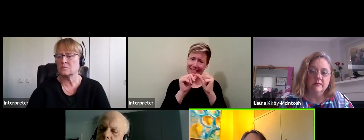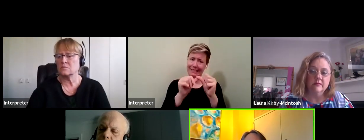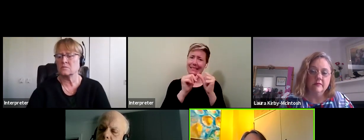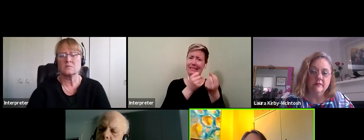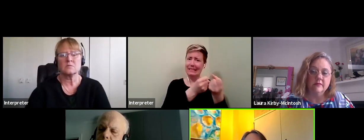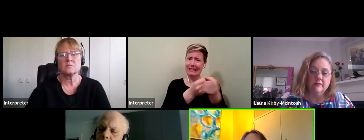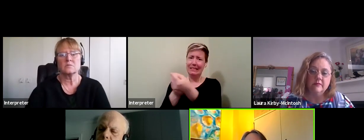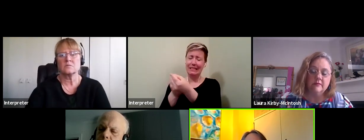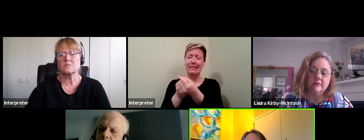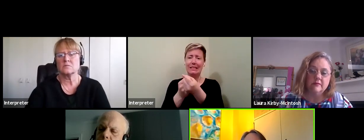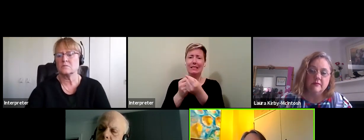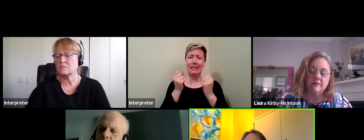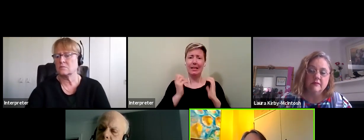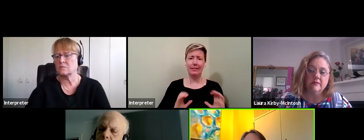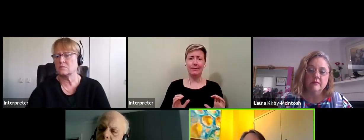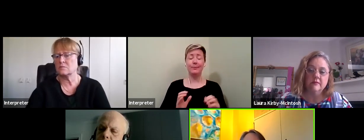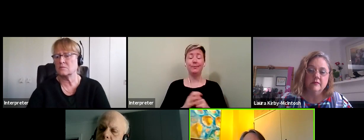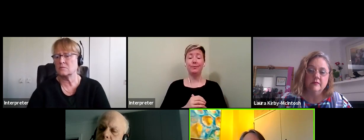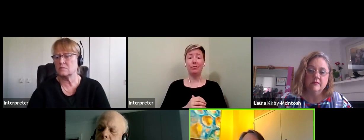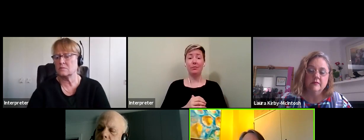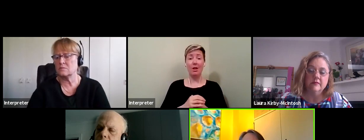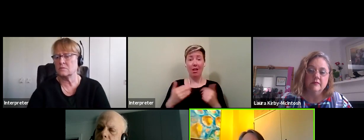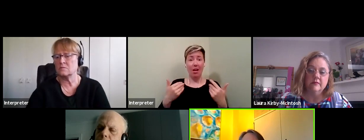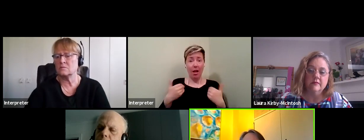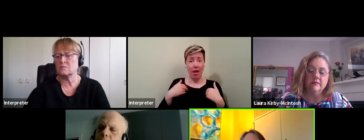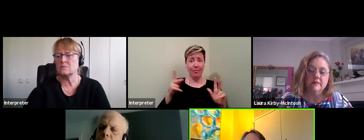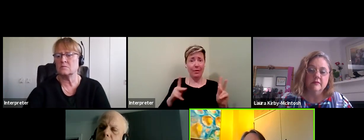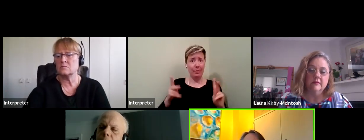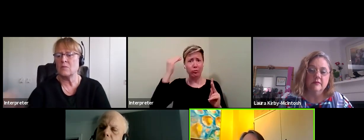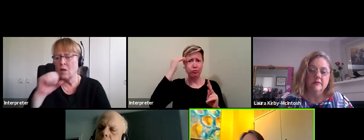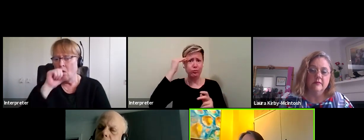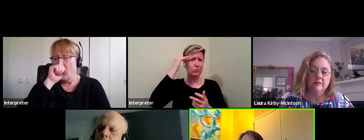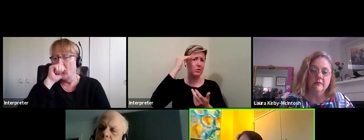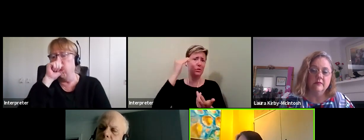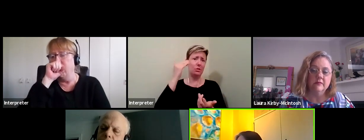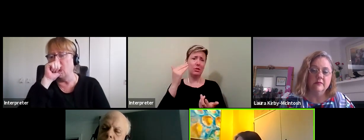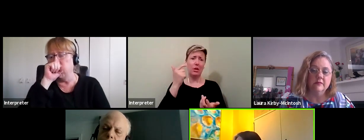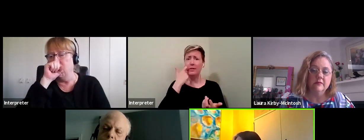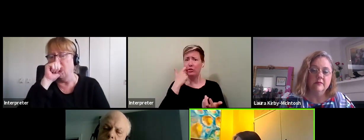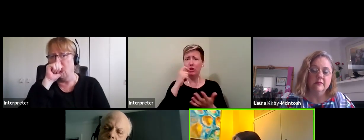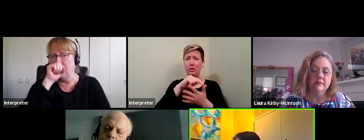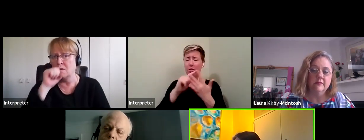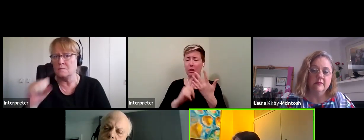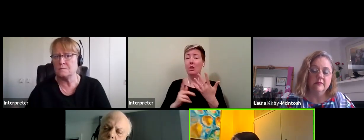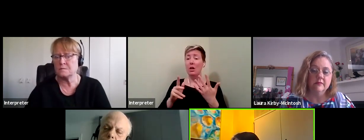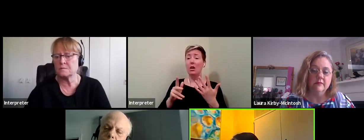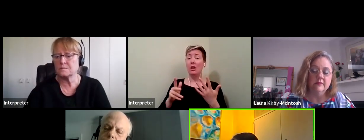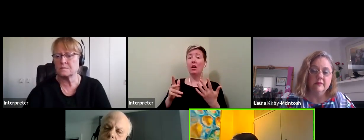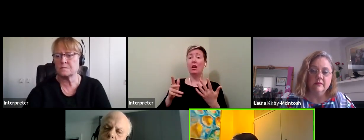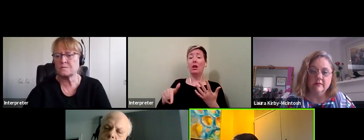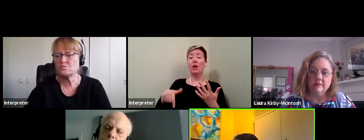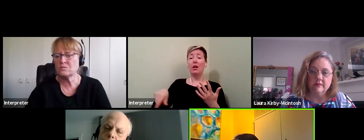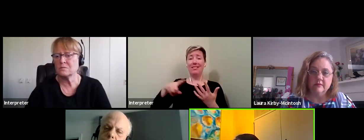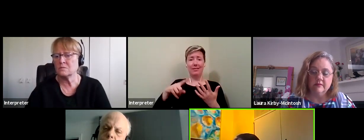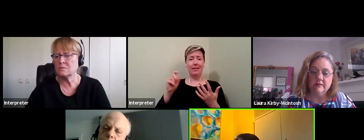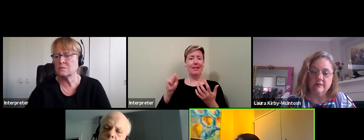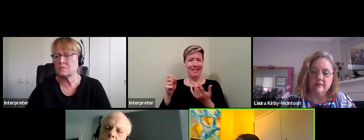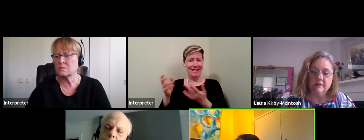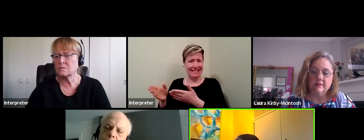existing resources that we have in the system who are knowledgeable about substance use could be realigned. And also,